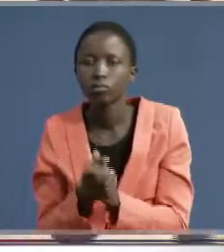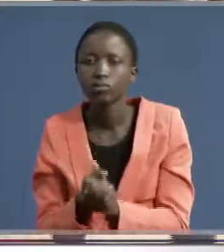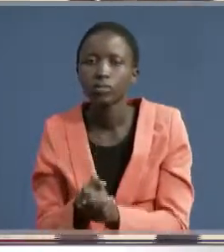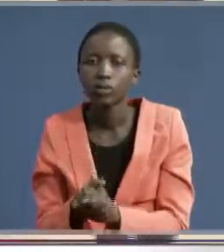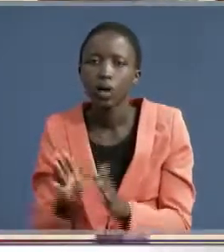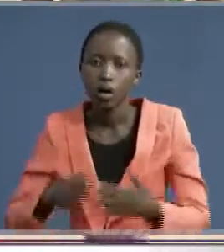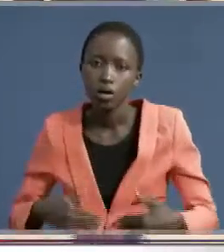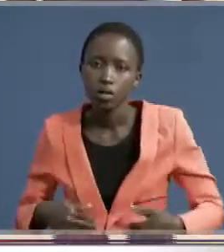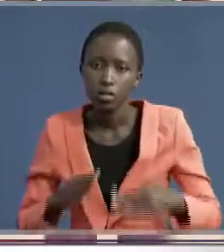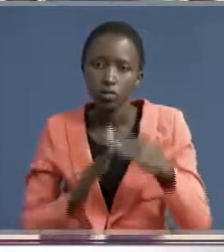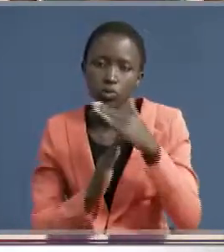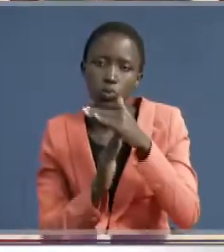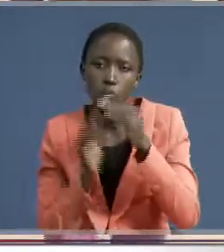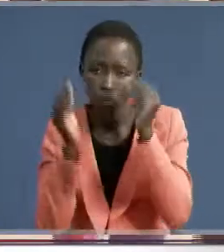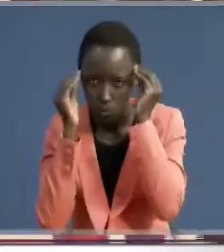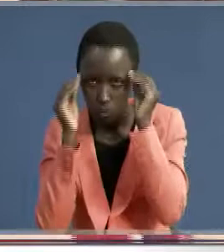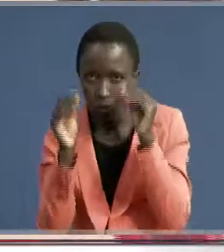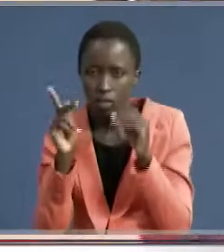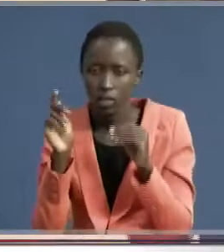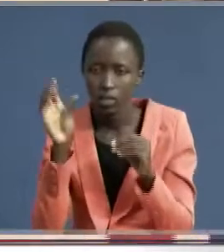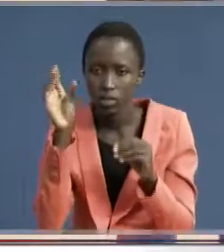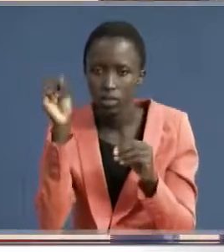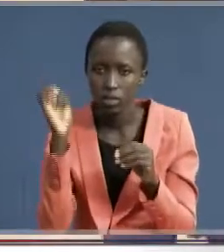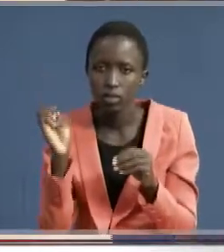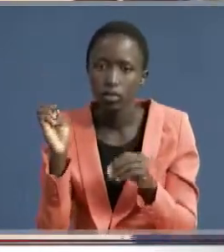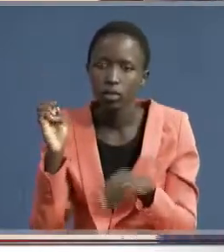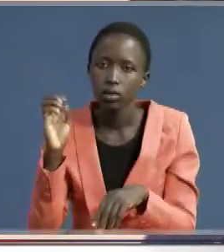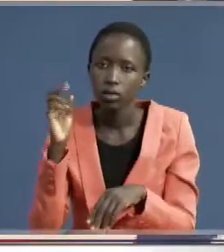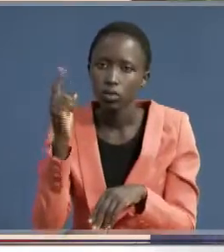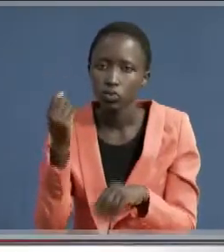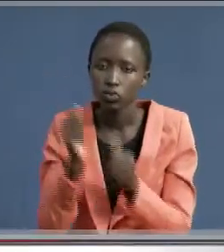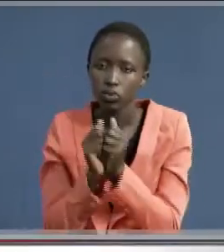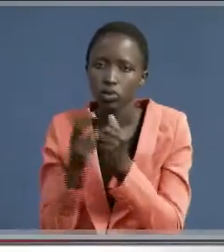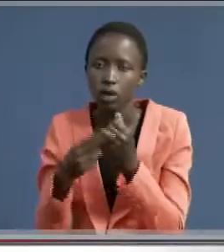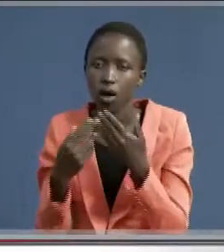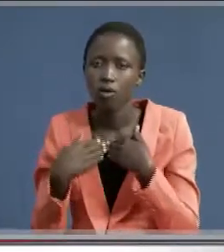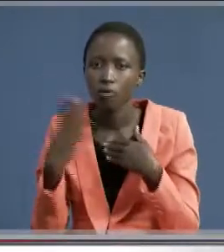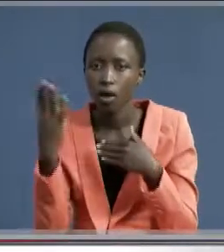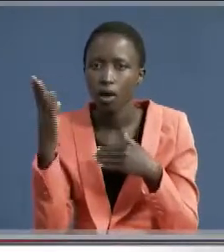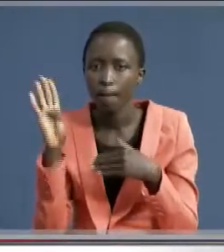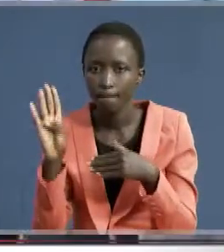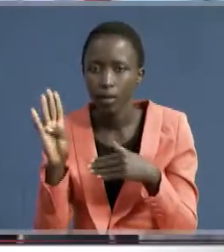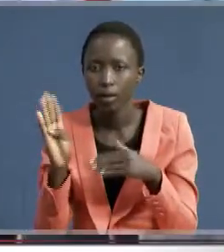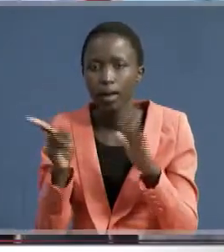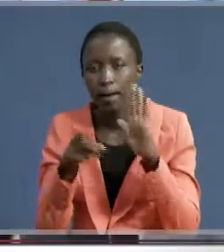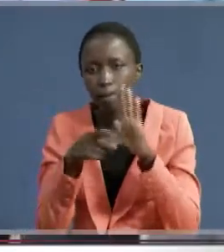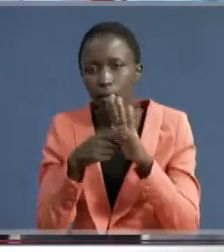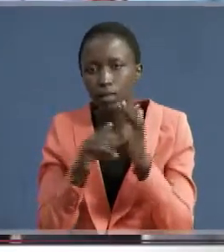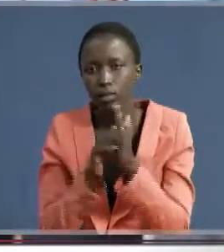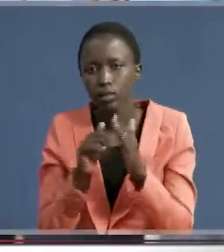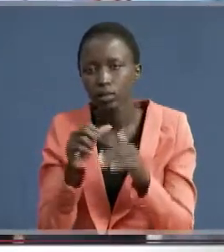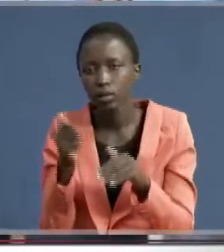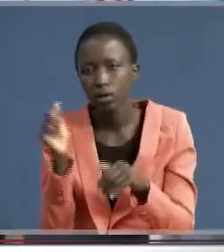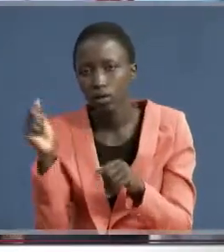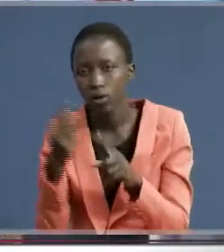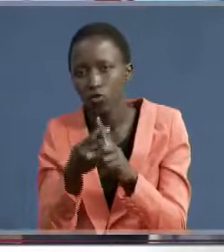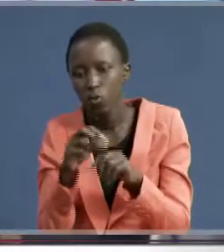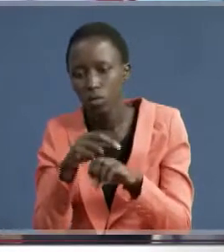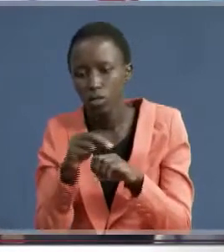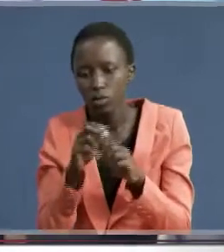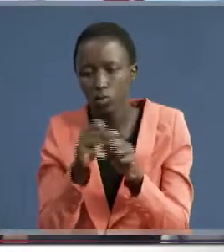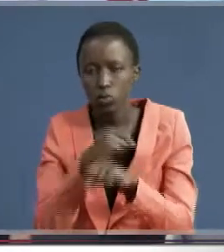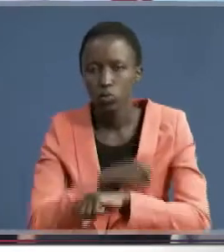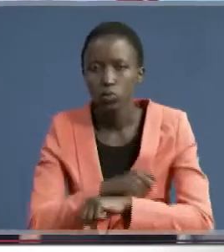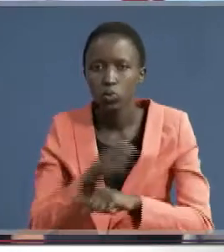Garissa top student in KCSE 2017 scored a B+ against the overall A standby students from national